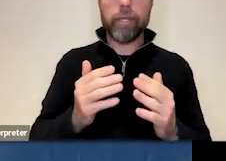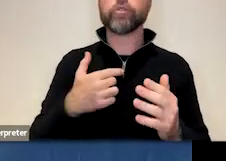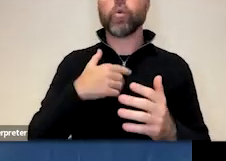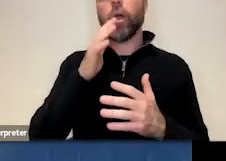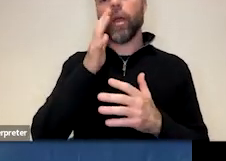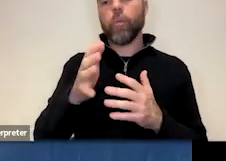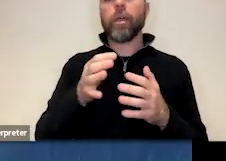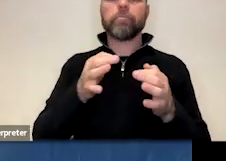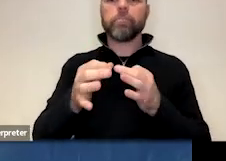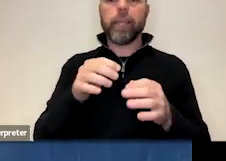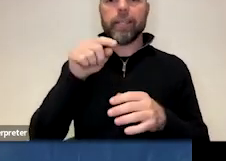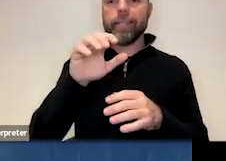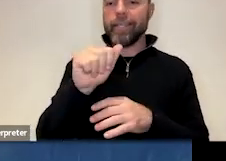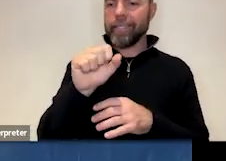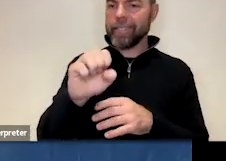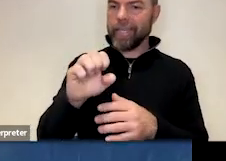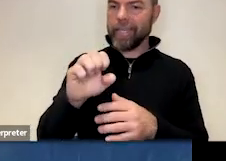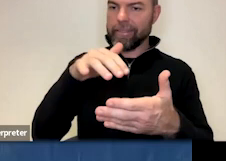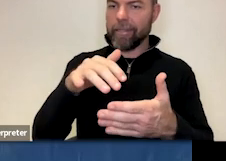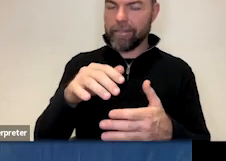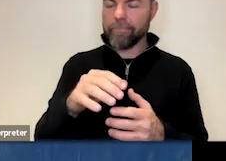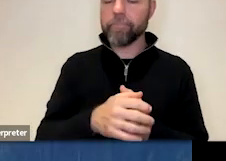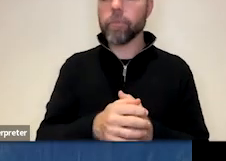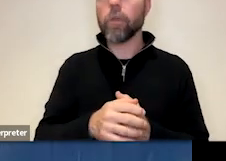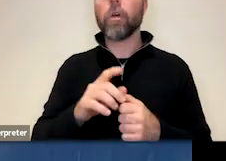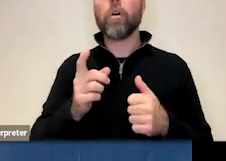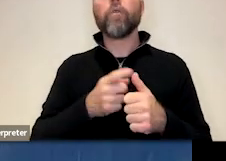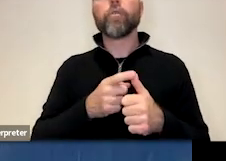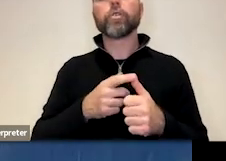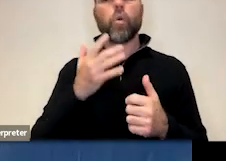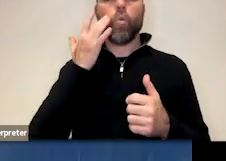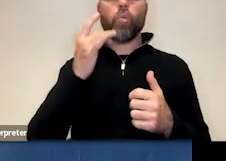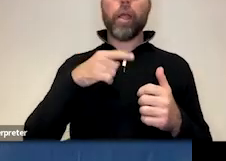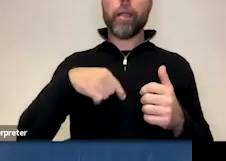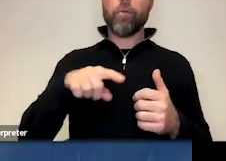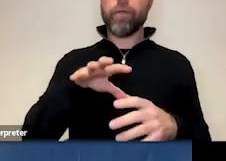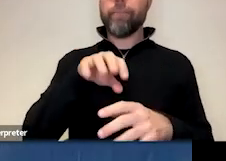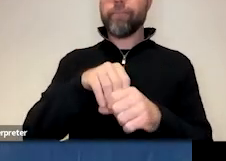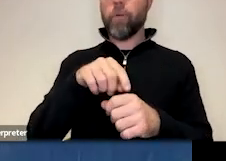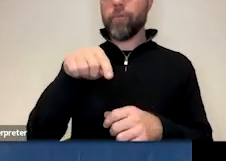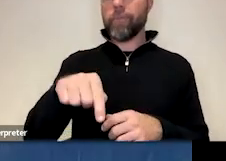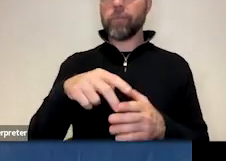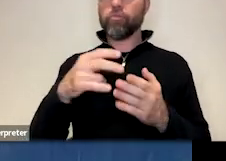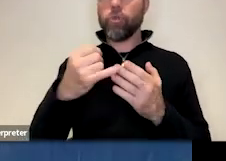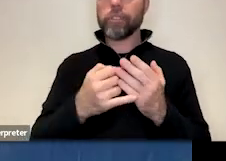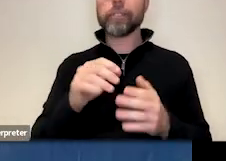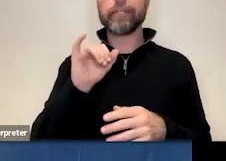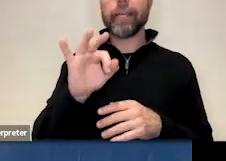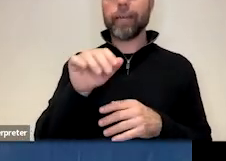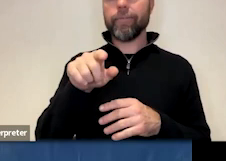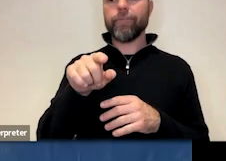a case study. So first, why are we involved in this project? If you